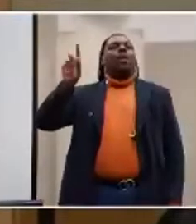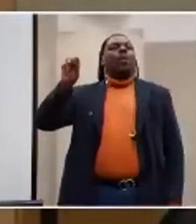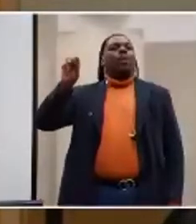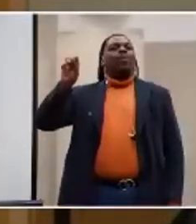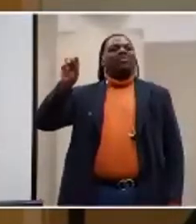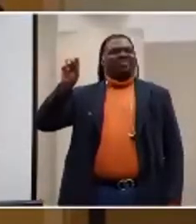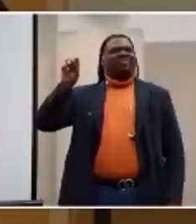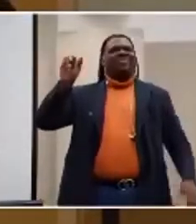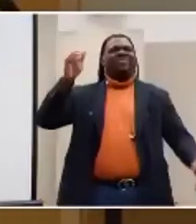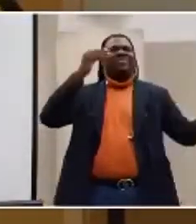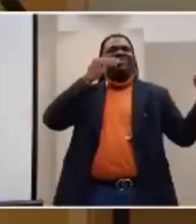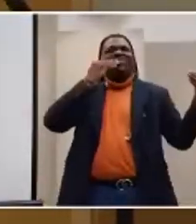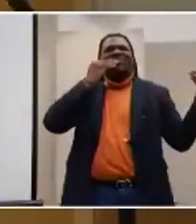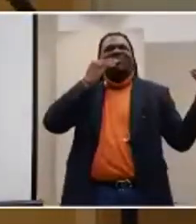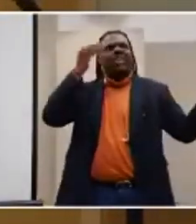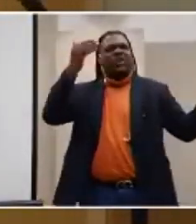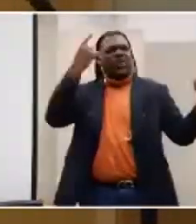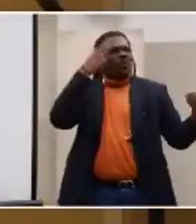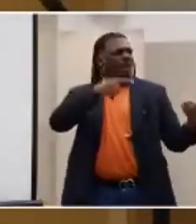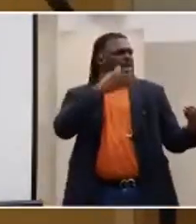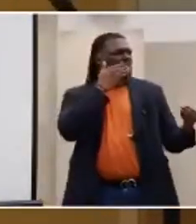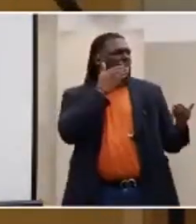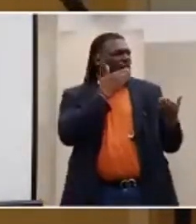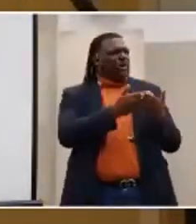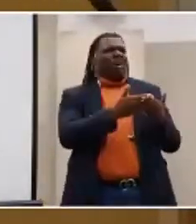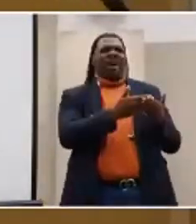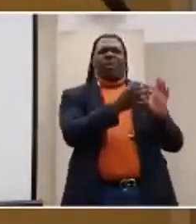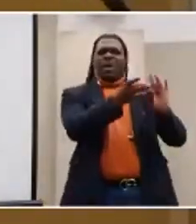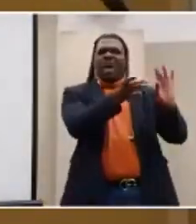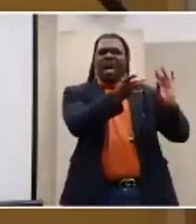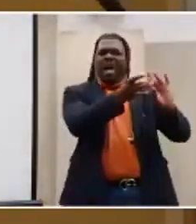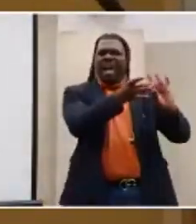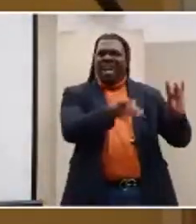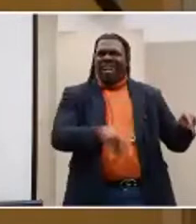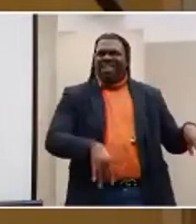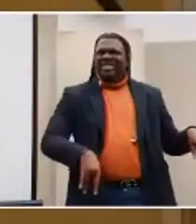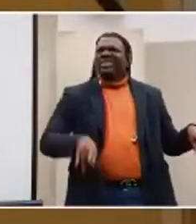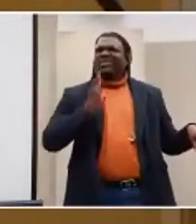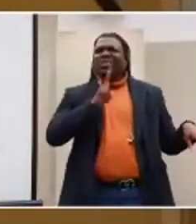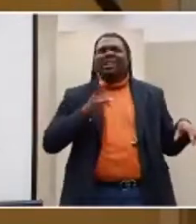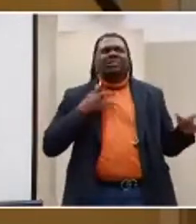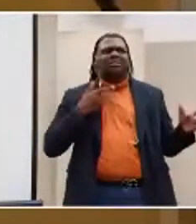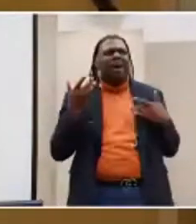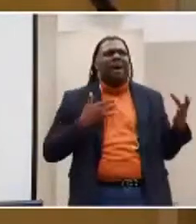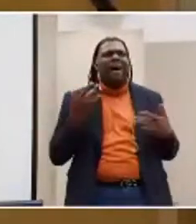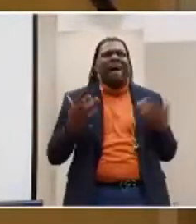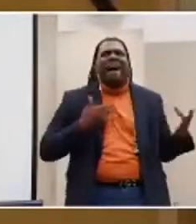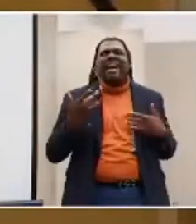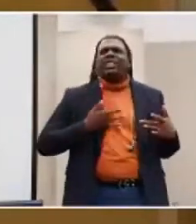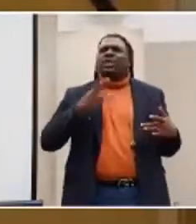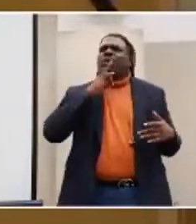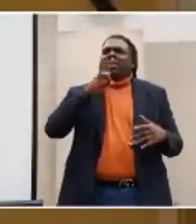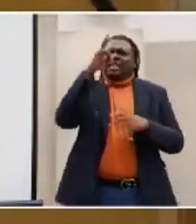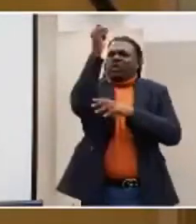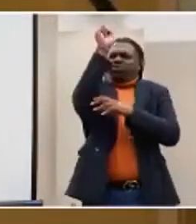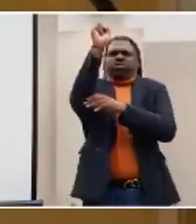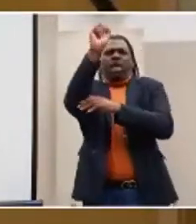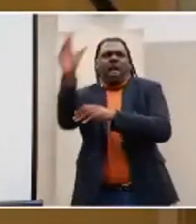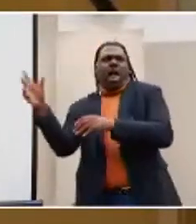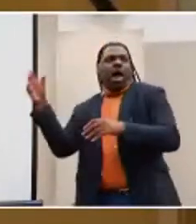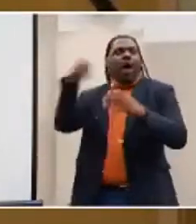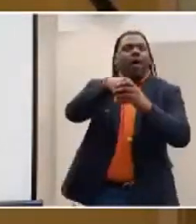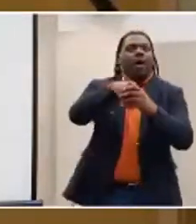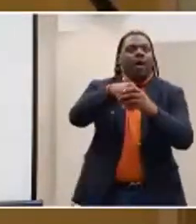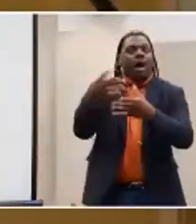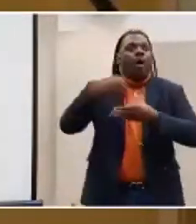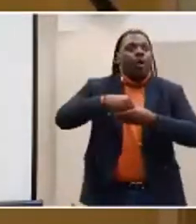those remarkable remarks you just made. And I am so excited to be radically inclusive, right?